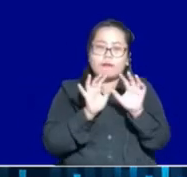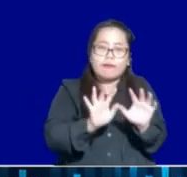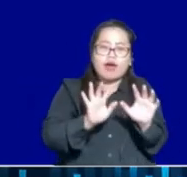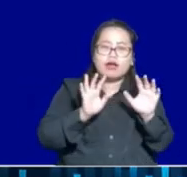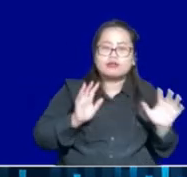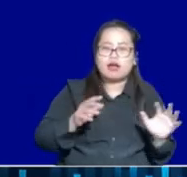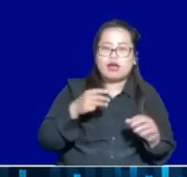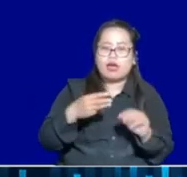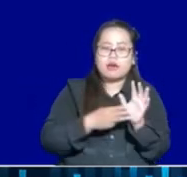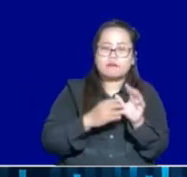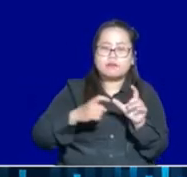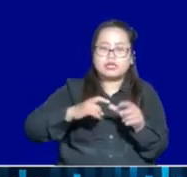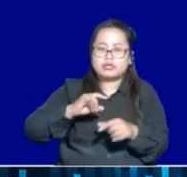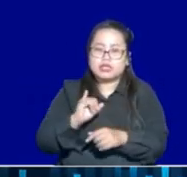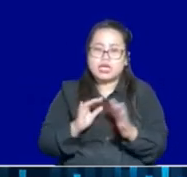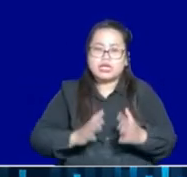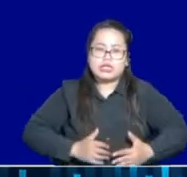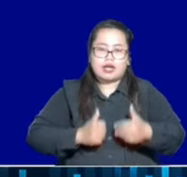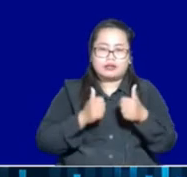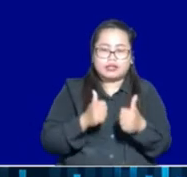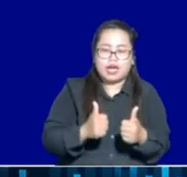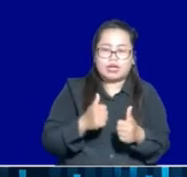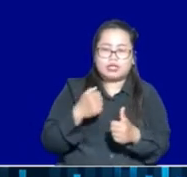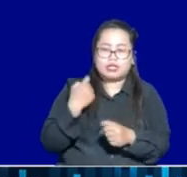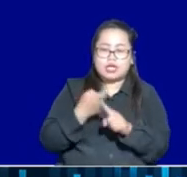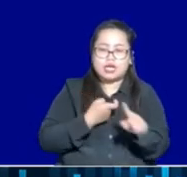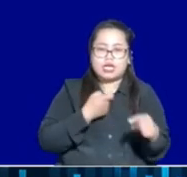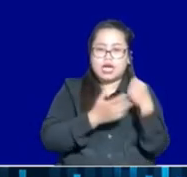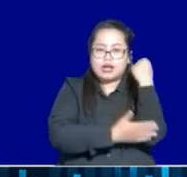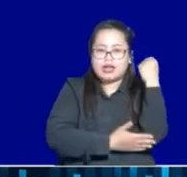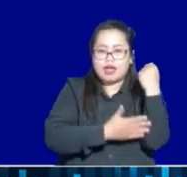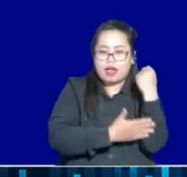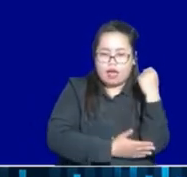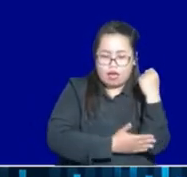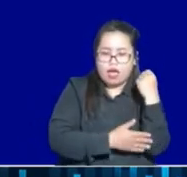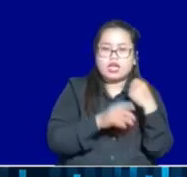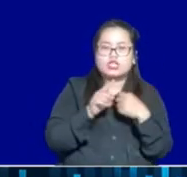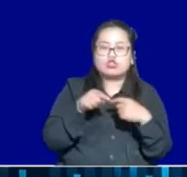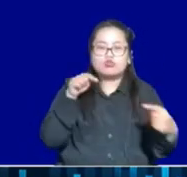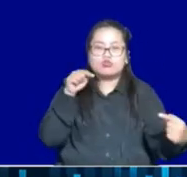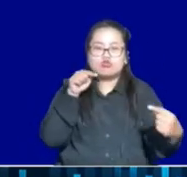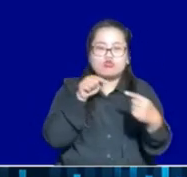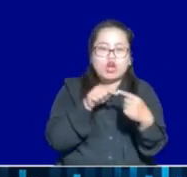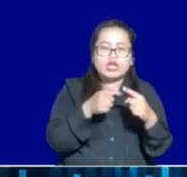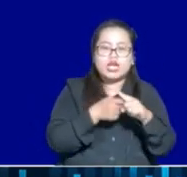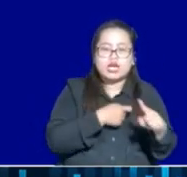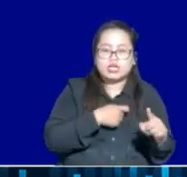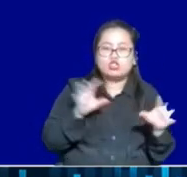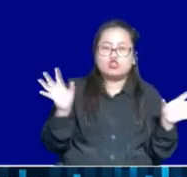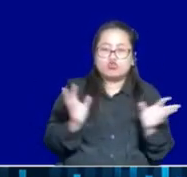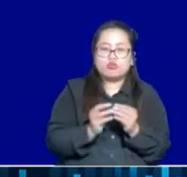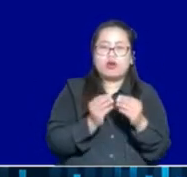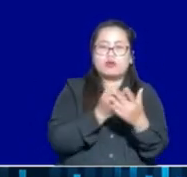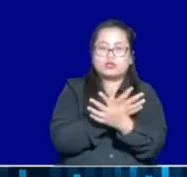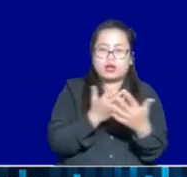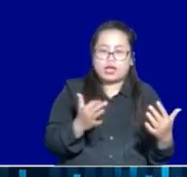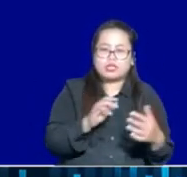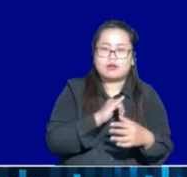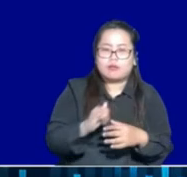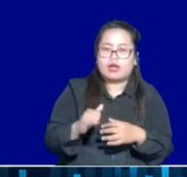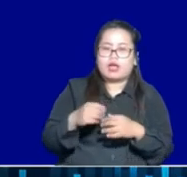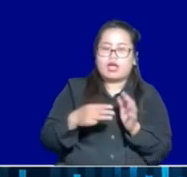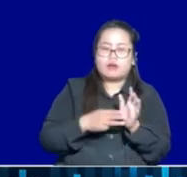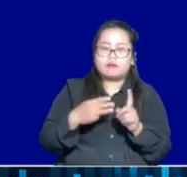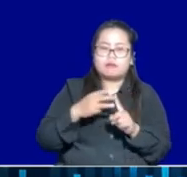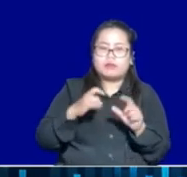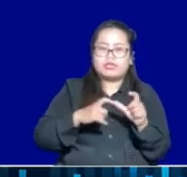you have what's the population, and on the y-axis, you have what is the emissions per capita. So those, the area of the square